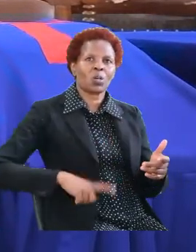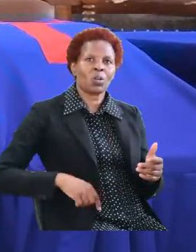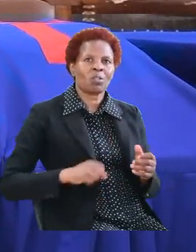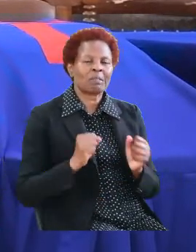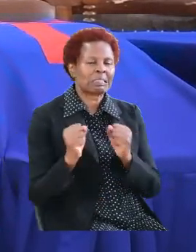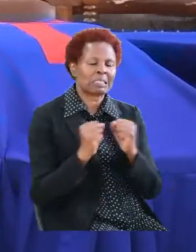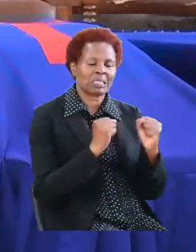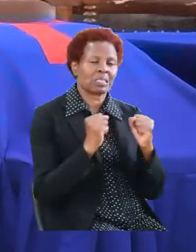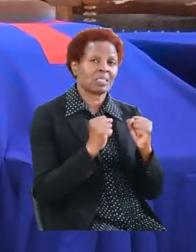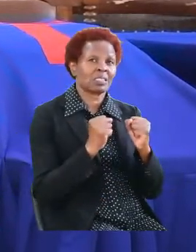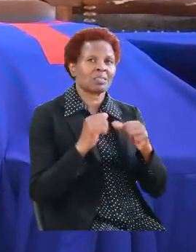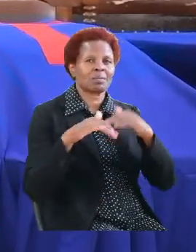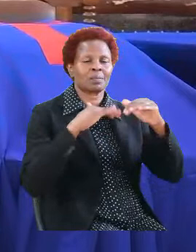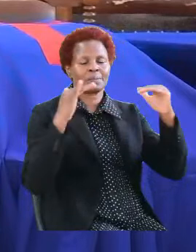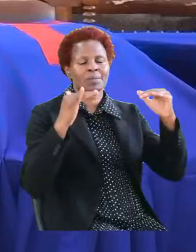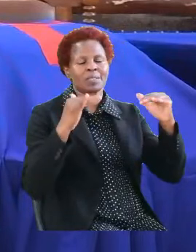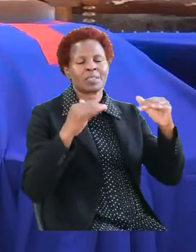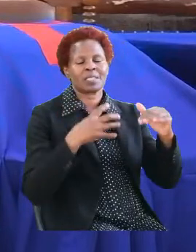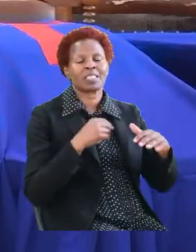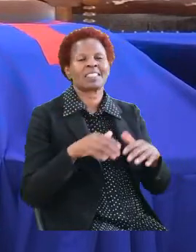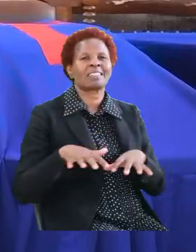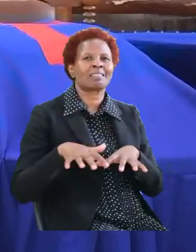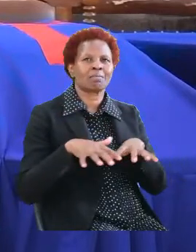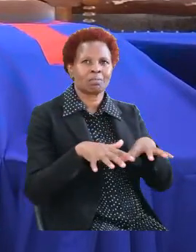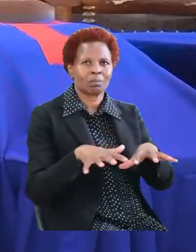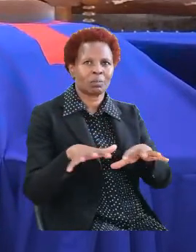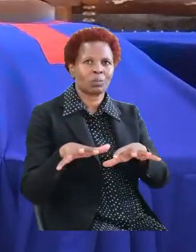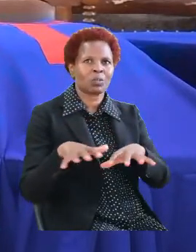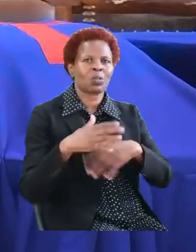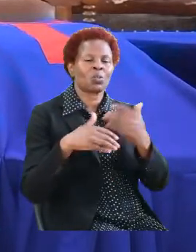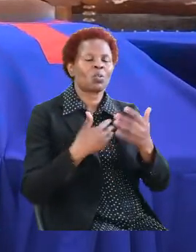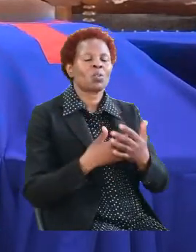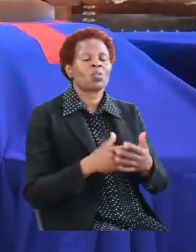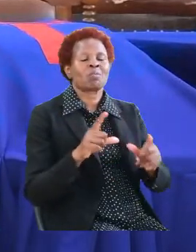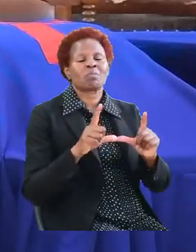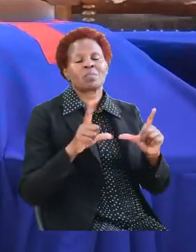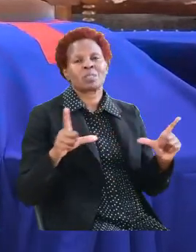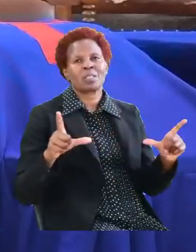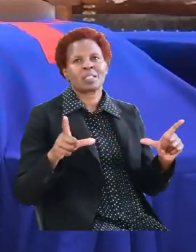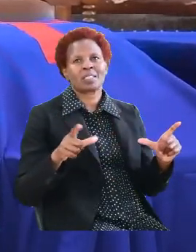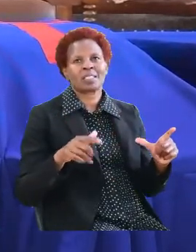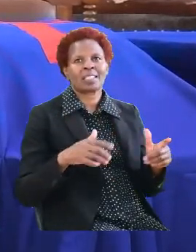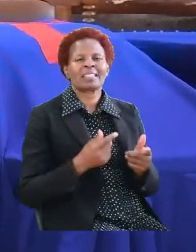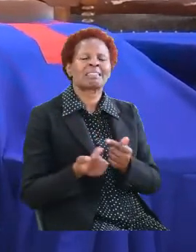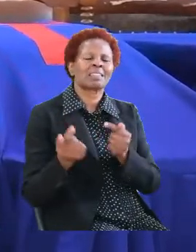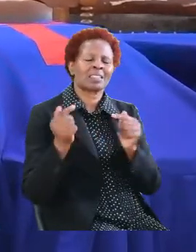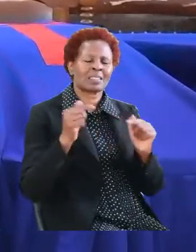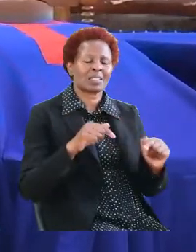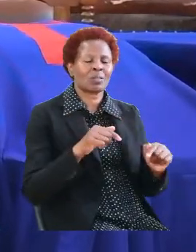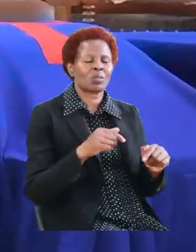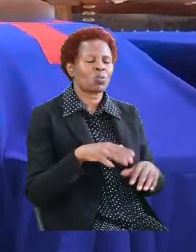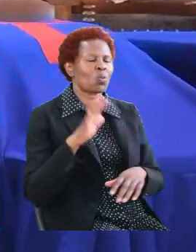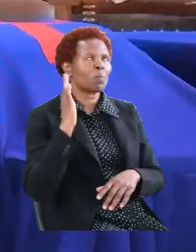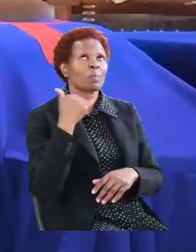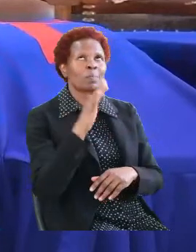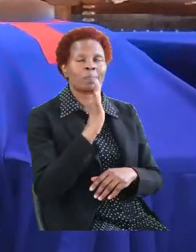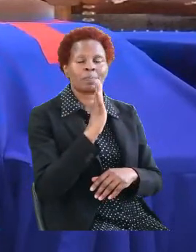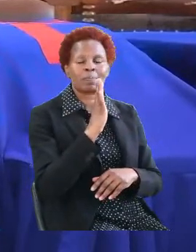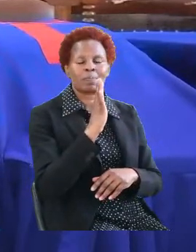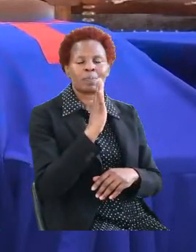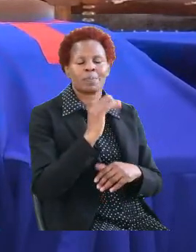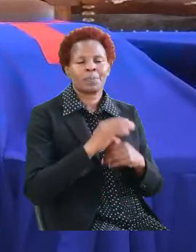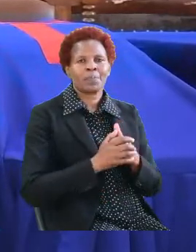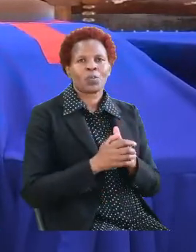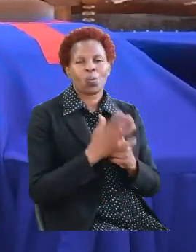the heavens and the sea and all round, and it shall come to the obedience of this